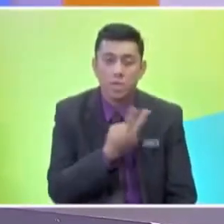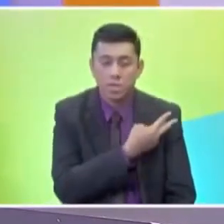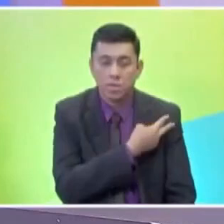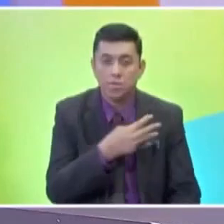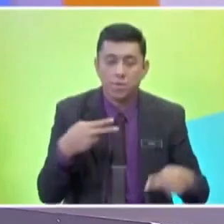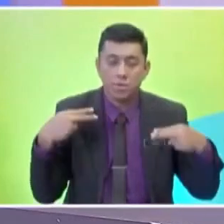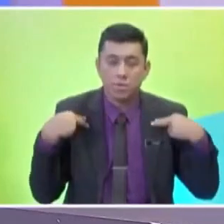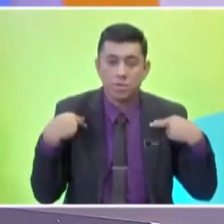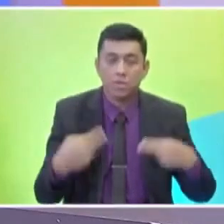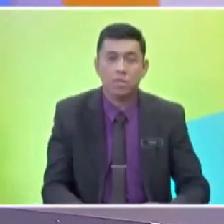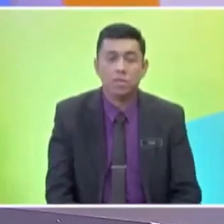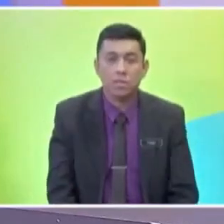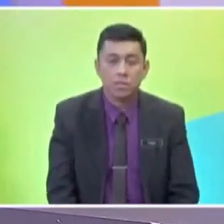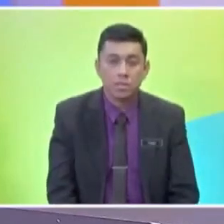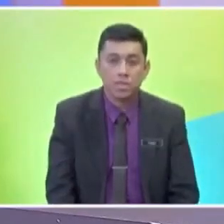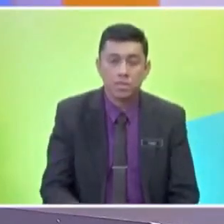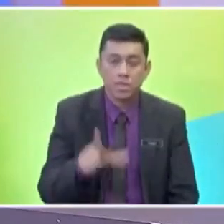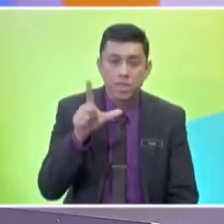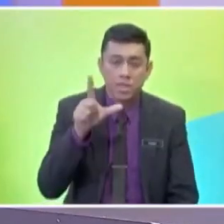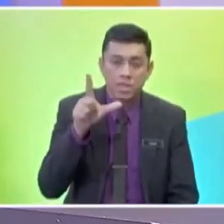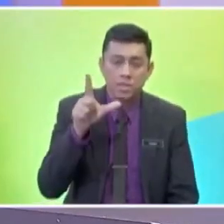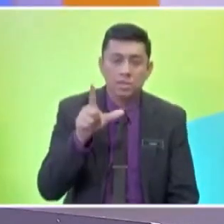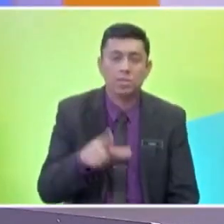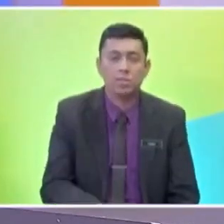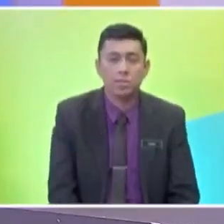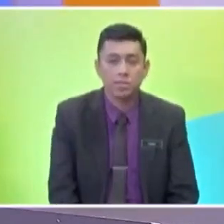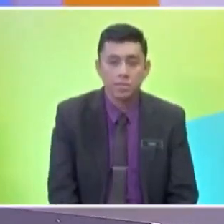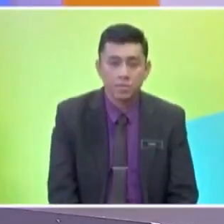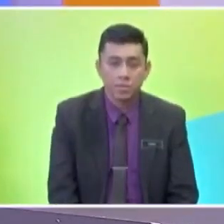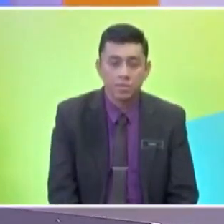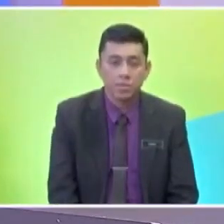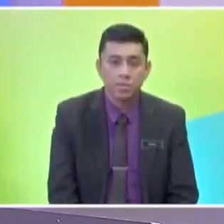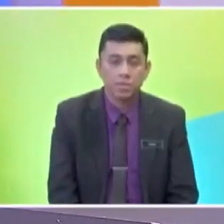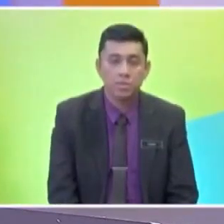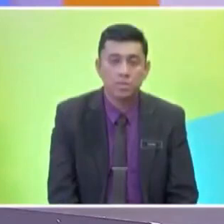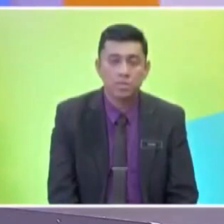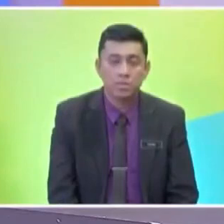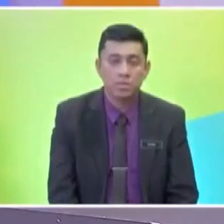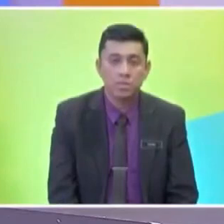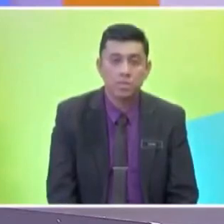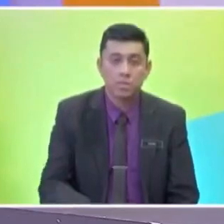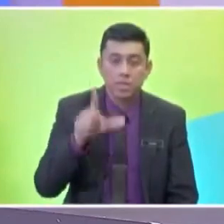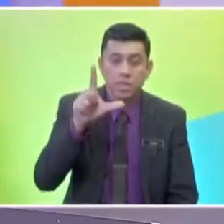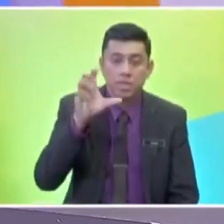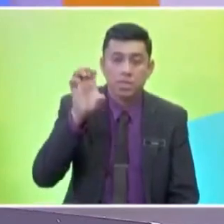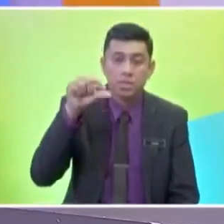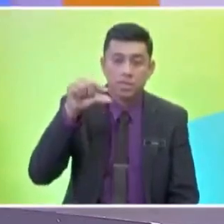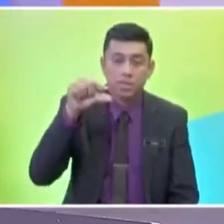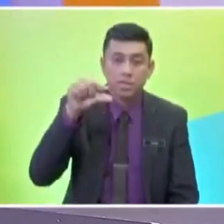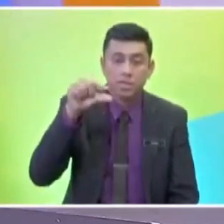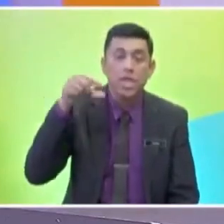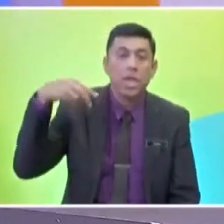the L how L. Okay, L. This is how you pronounce it. L. L E G leg.